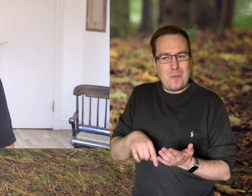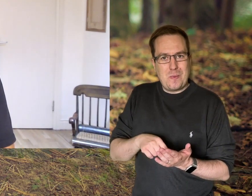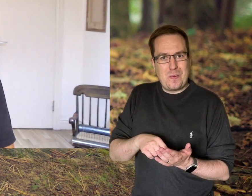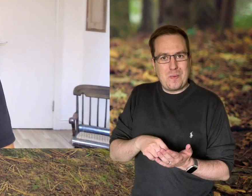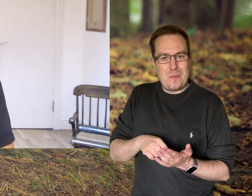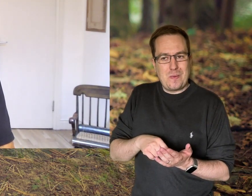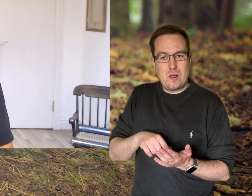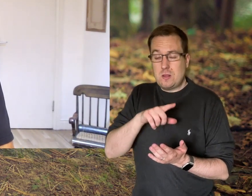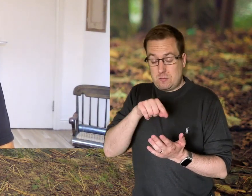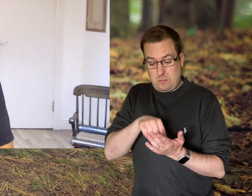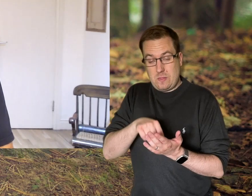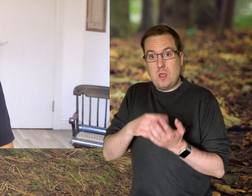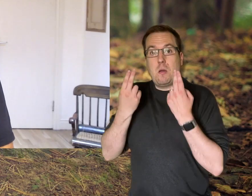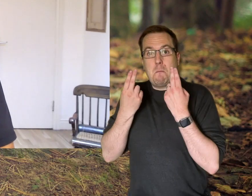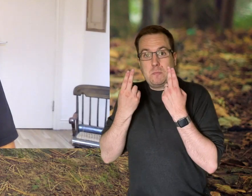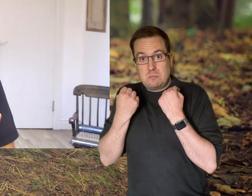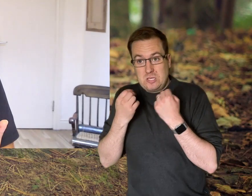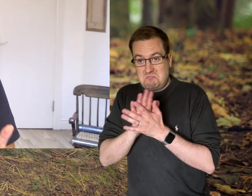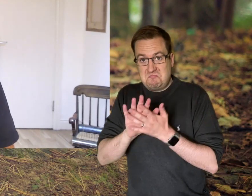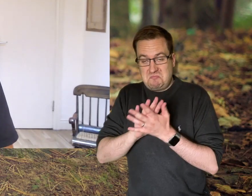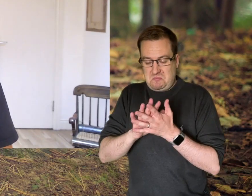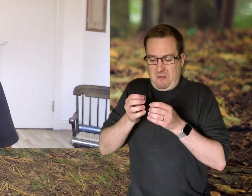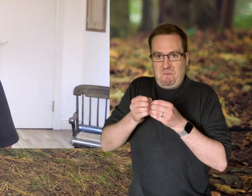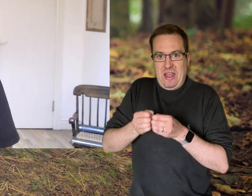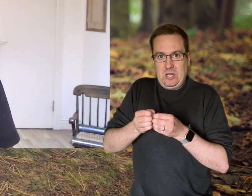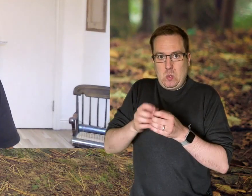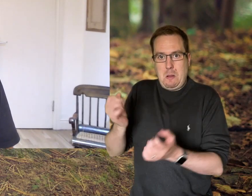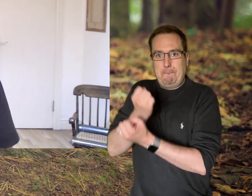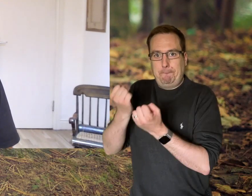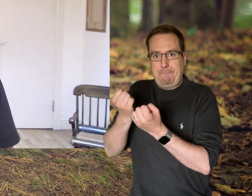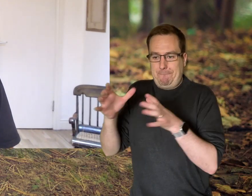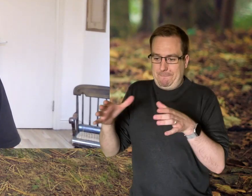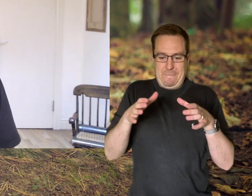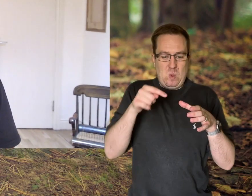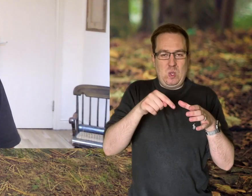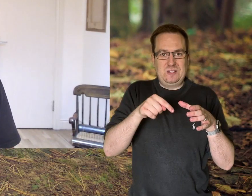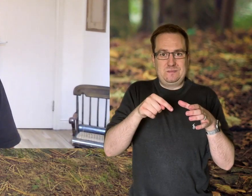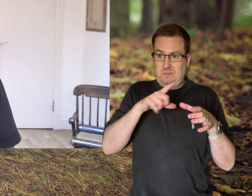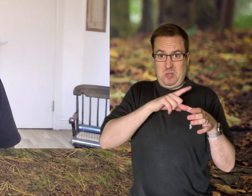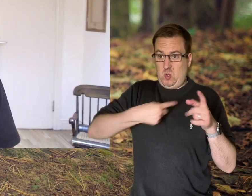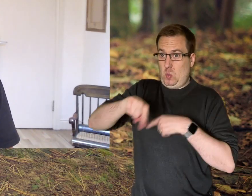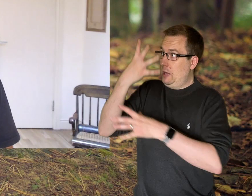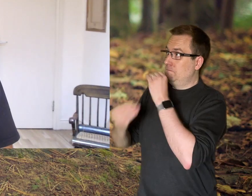and power. Value and power. Paul is saying that because we are all in Christ, we all have